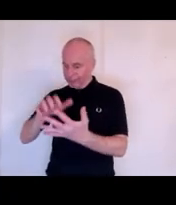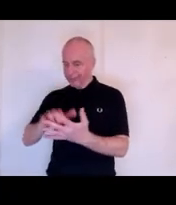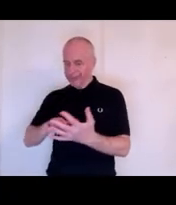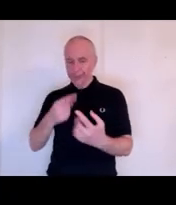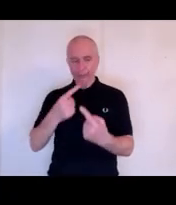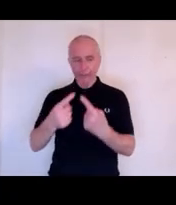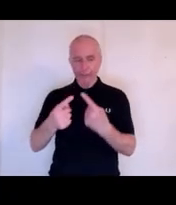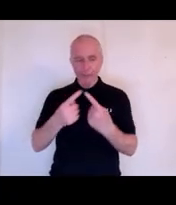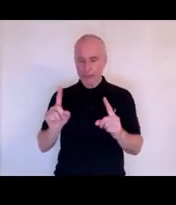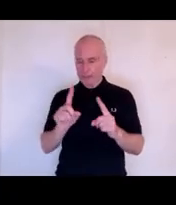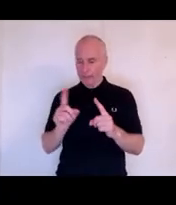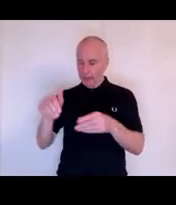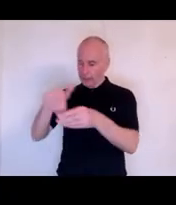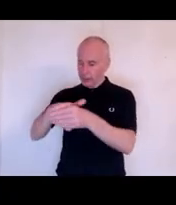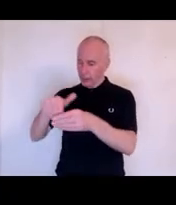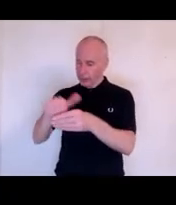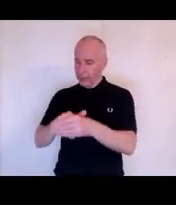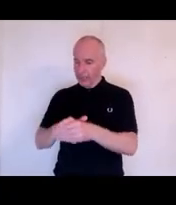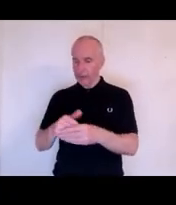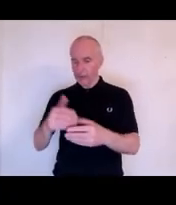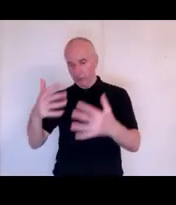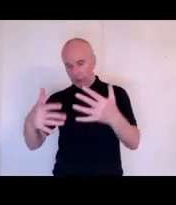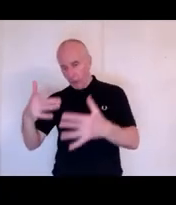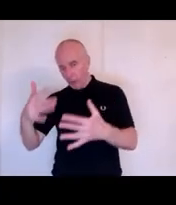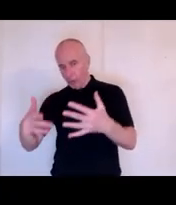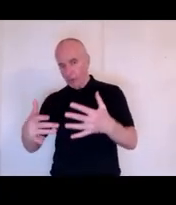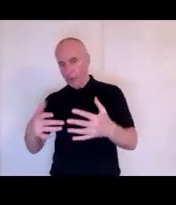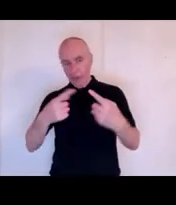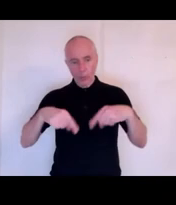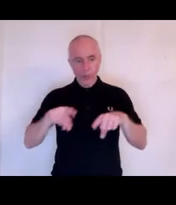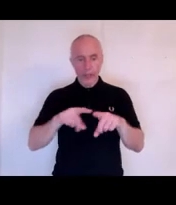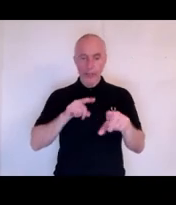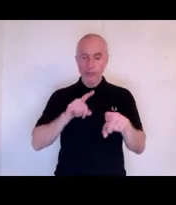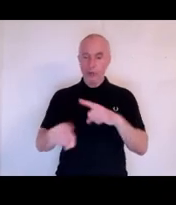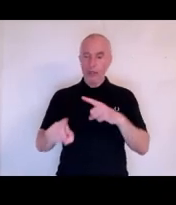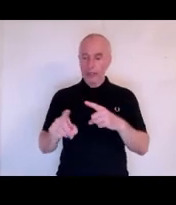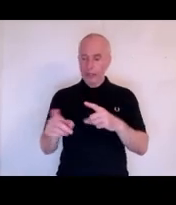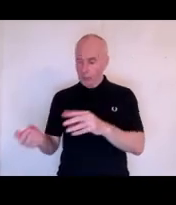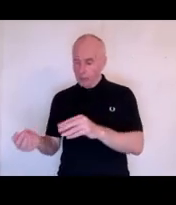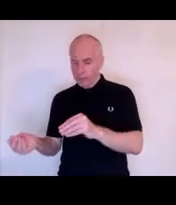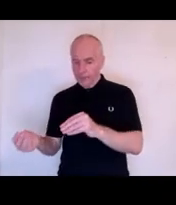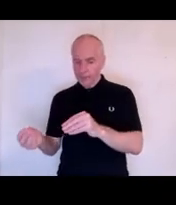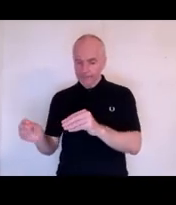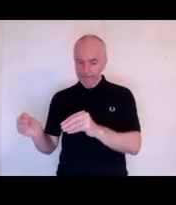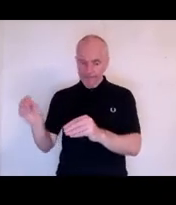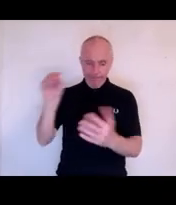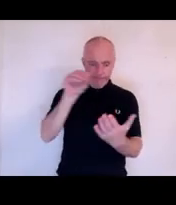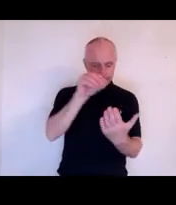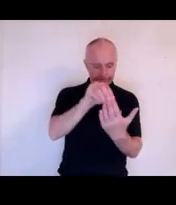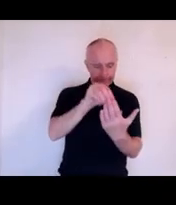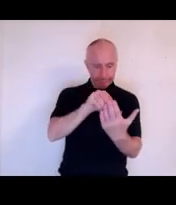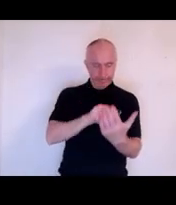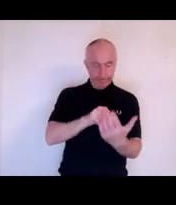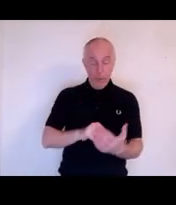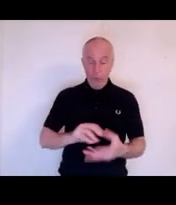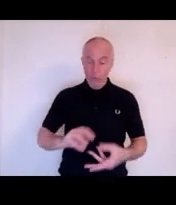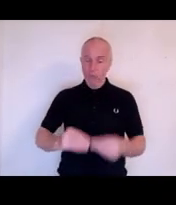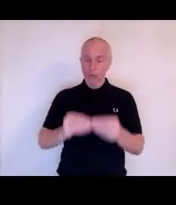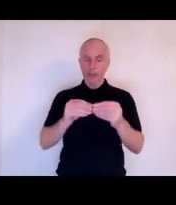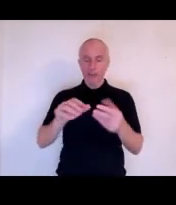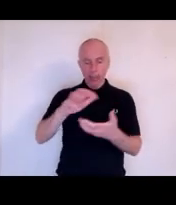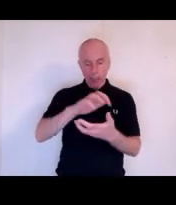context and the results of the experiment that we're trying to bring together to then produce a complex set of